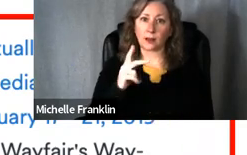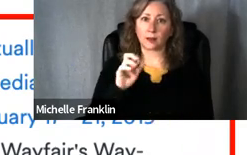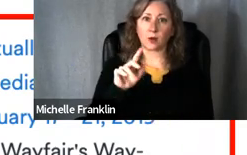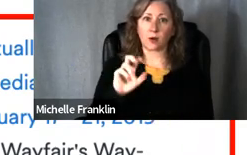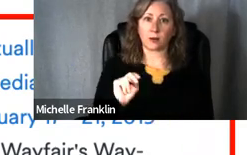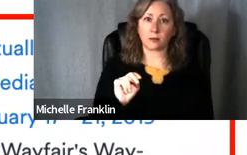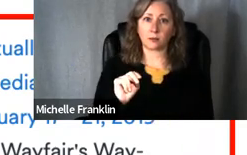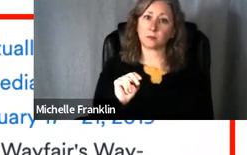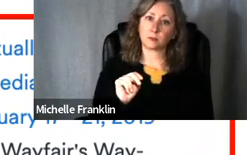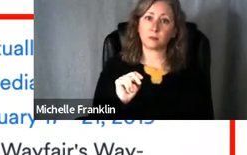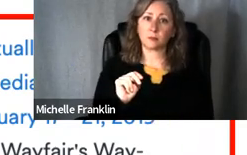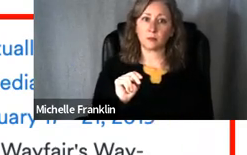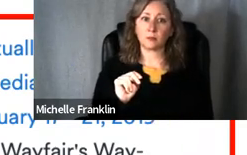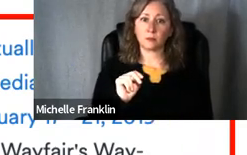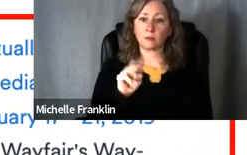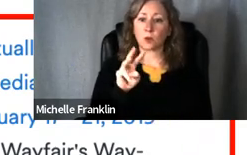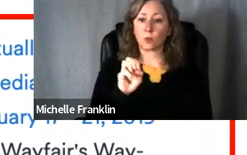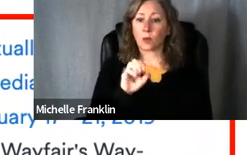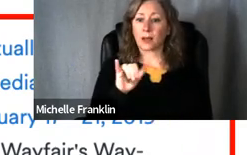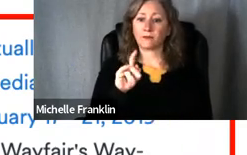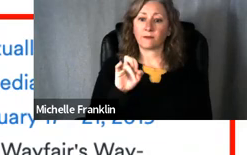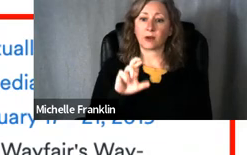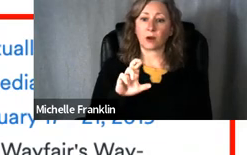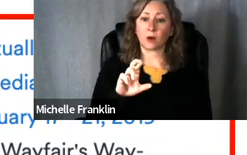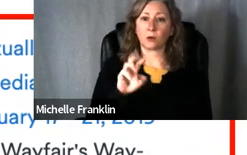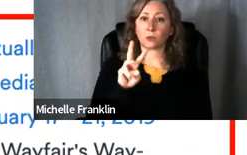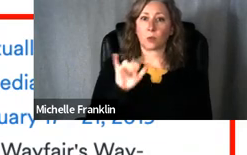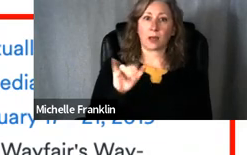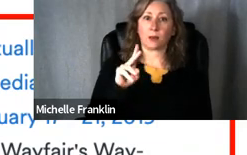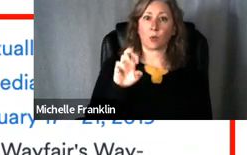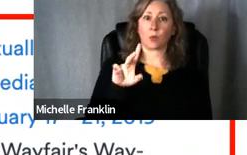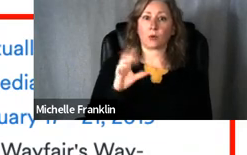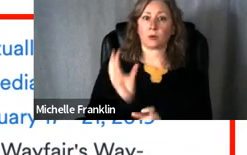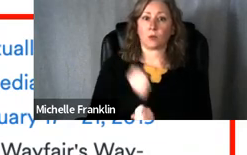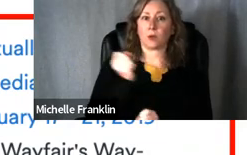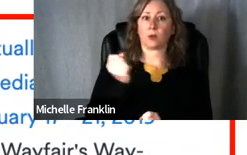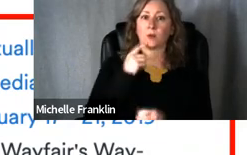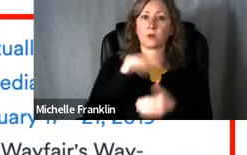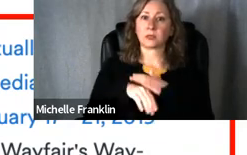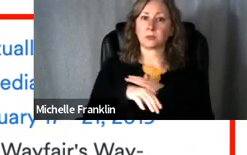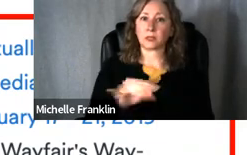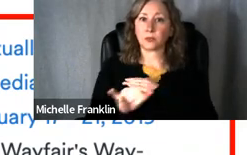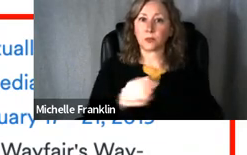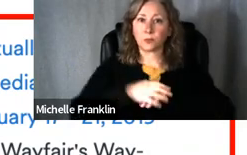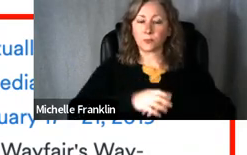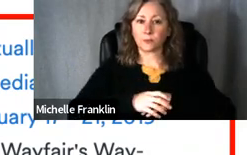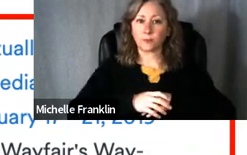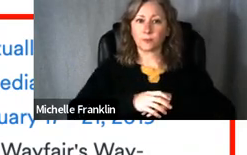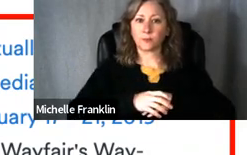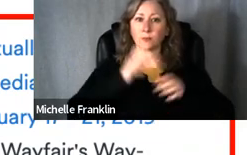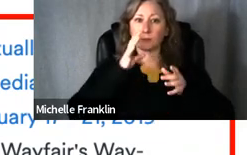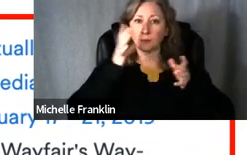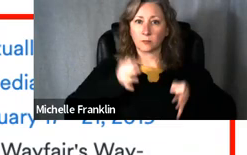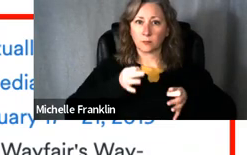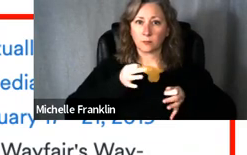So Wayfarers Waymore won the best application for accessibility as well. So definitely keep